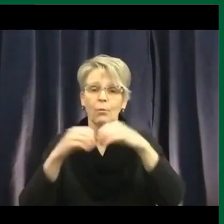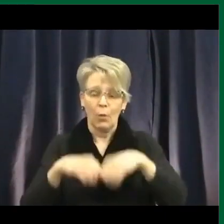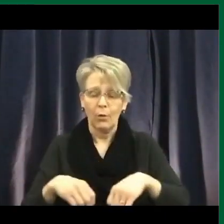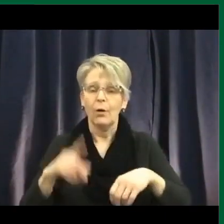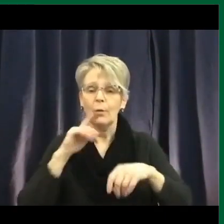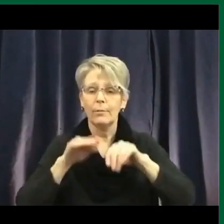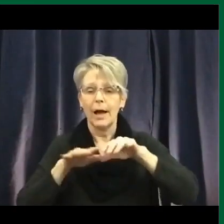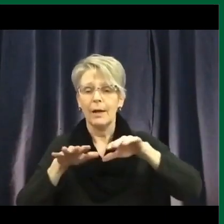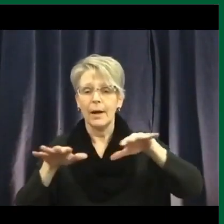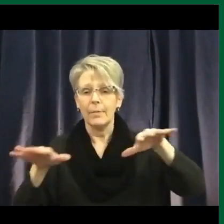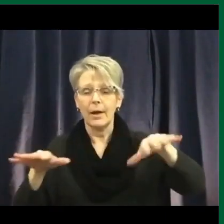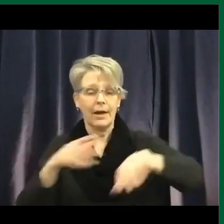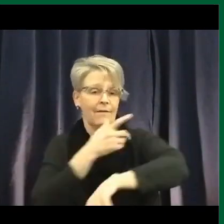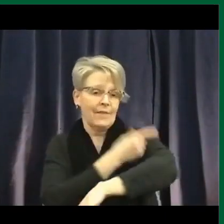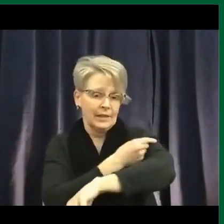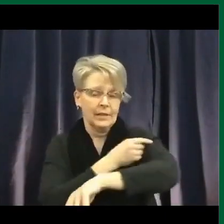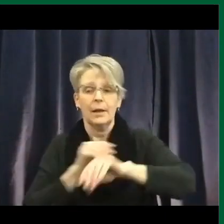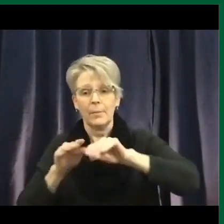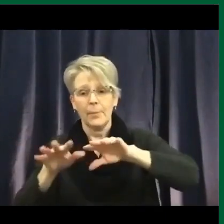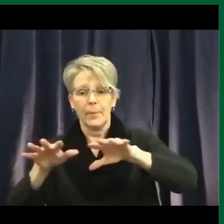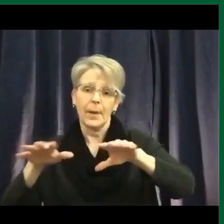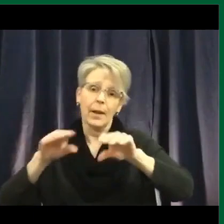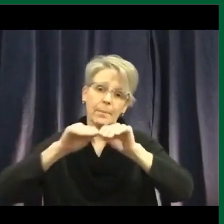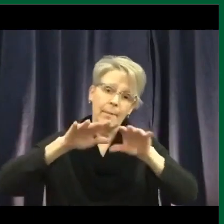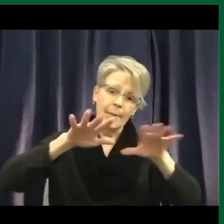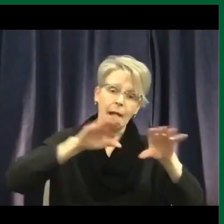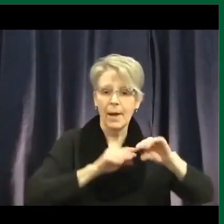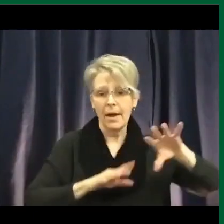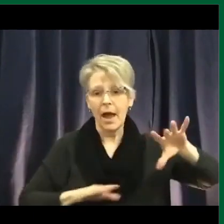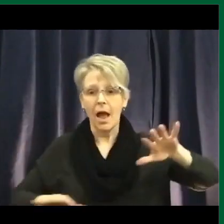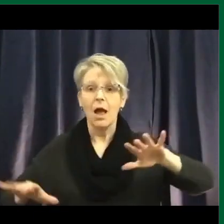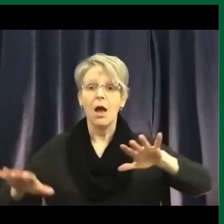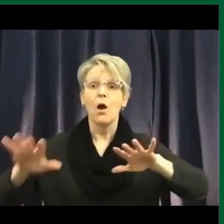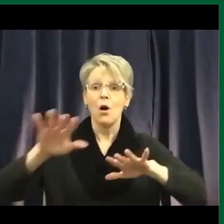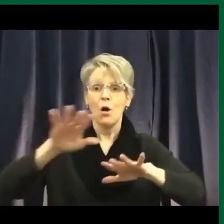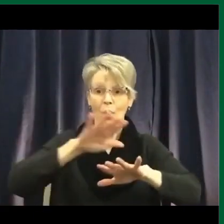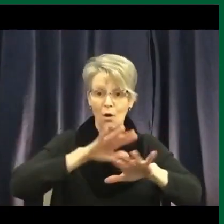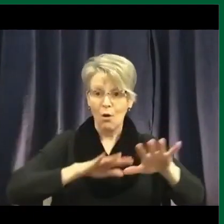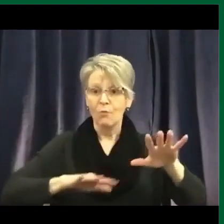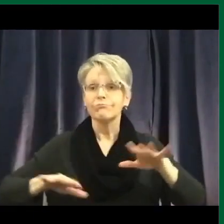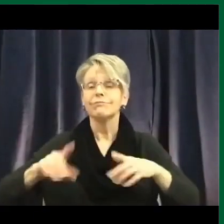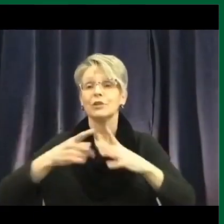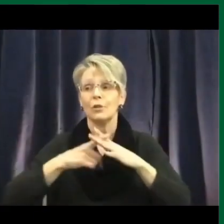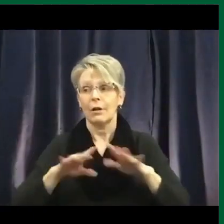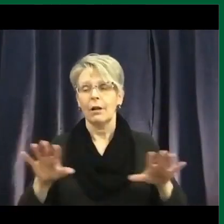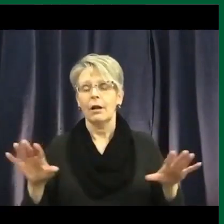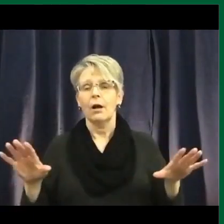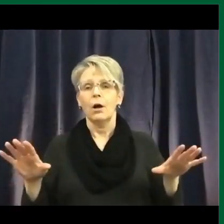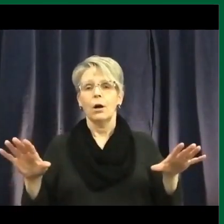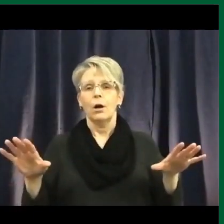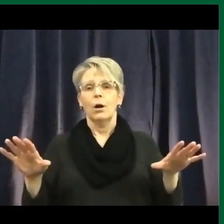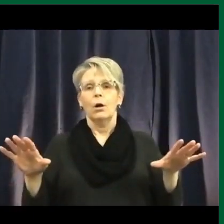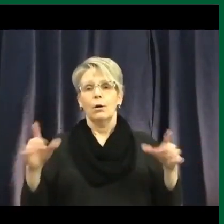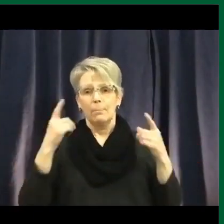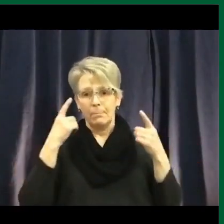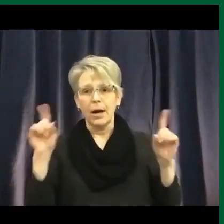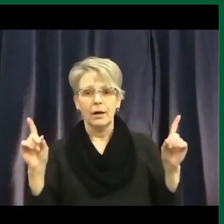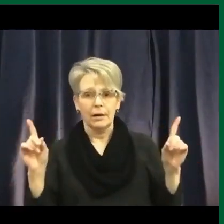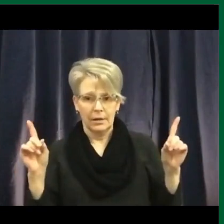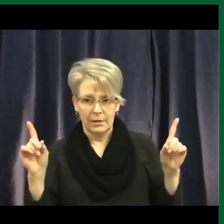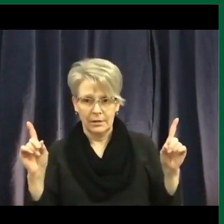are really changing our opportunity and giving us some view of the light at the end of the tunnel. And I would just